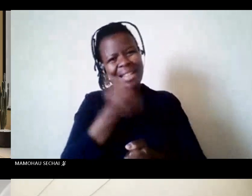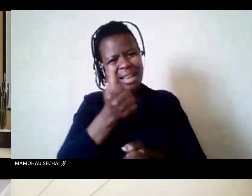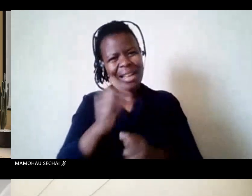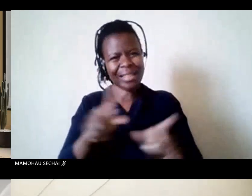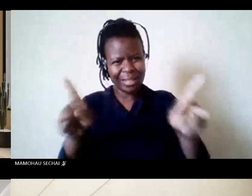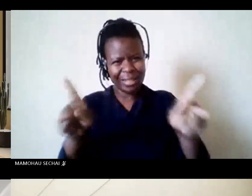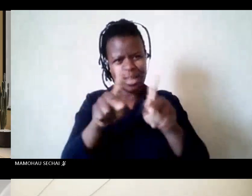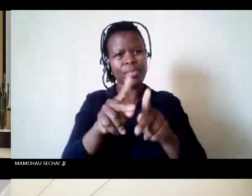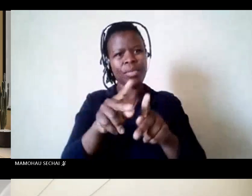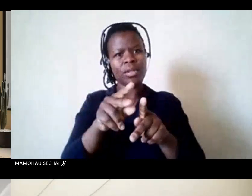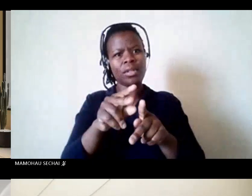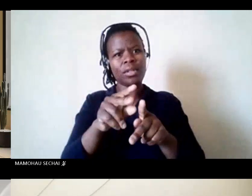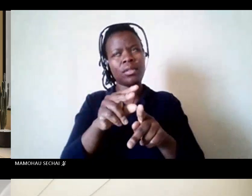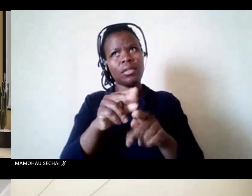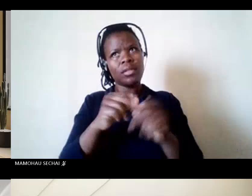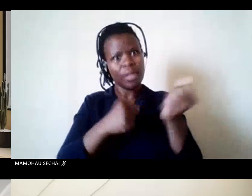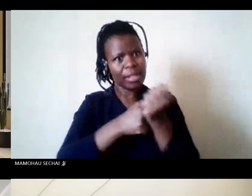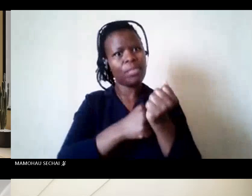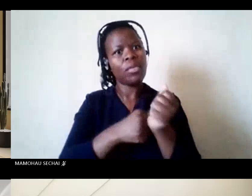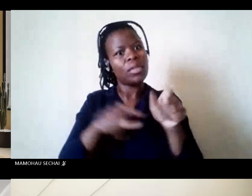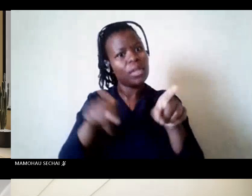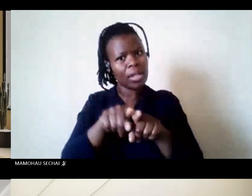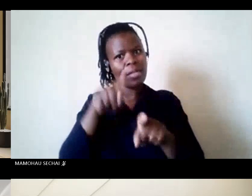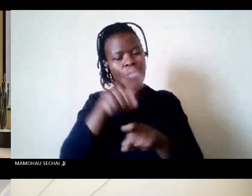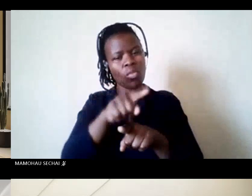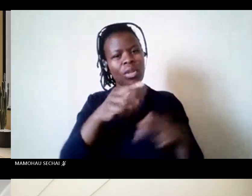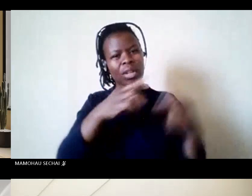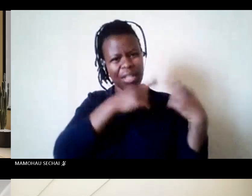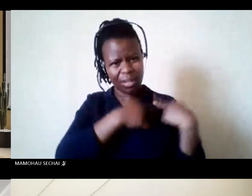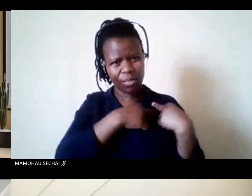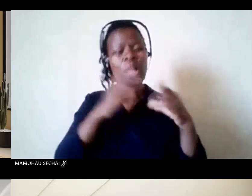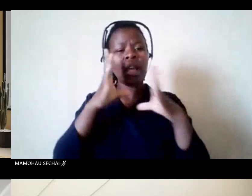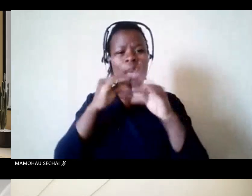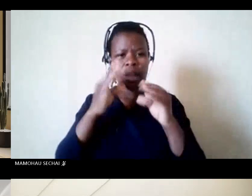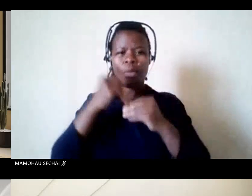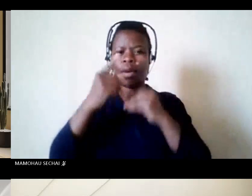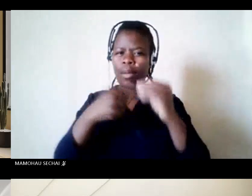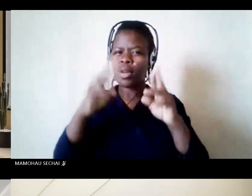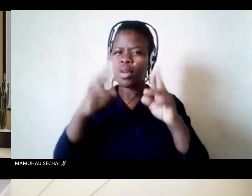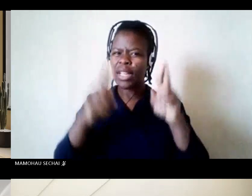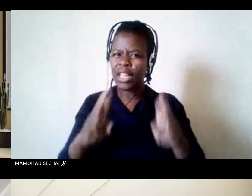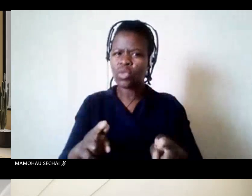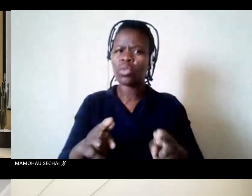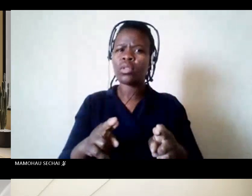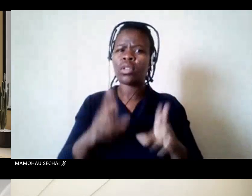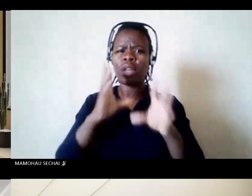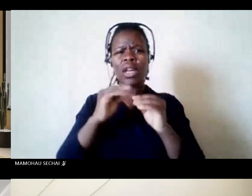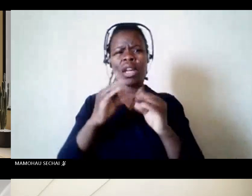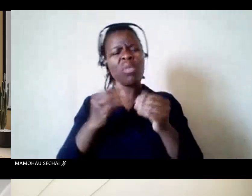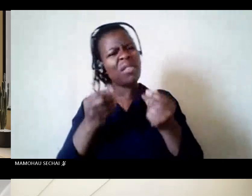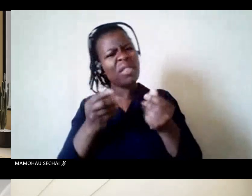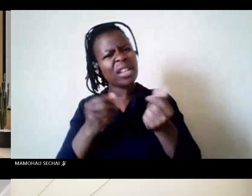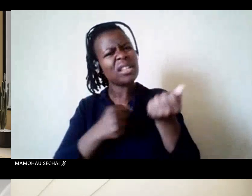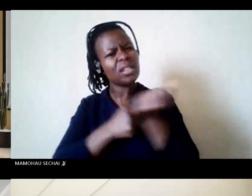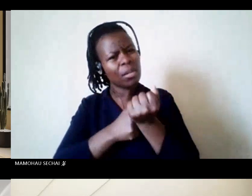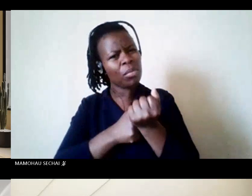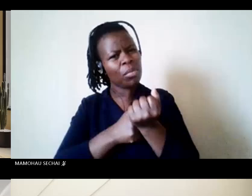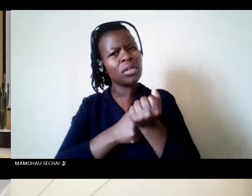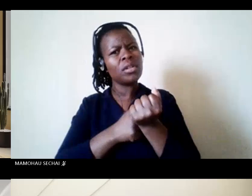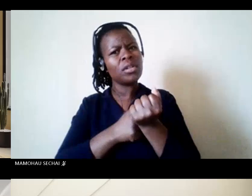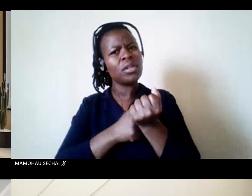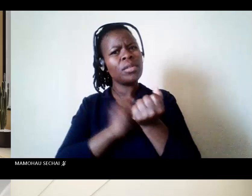and where the responsibility lies is, are we talking about resources? Are we talking about financial support? And I hear what you're